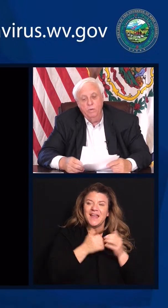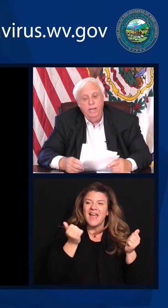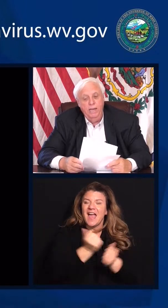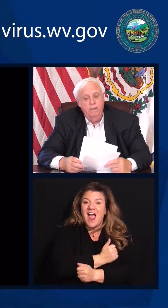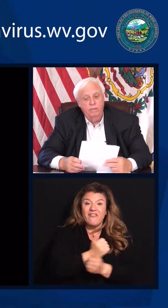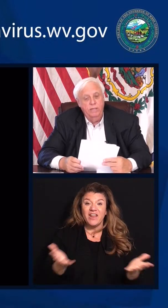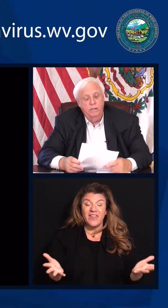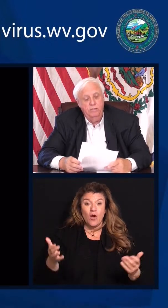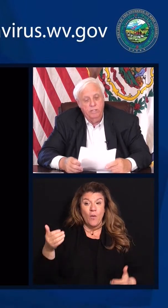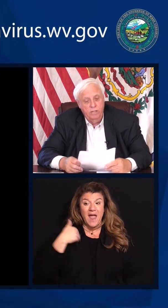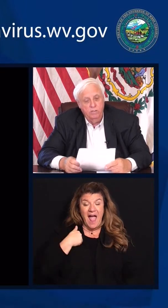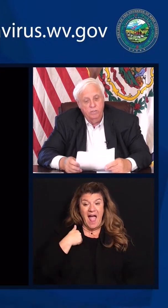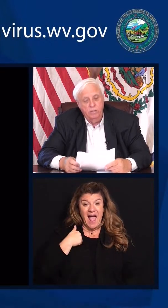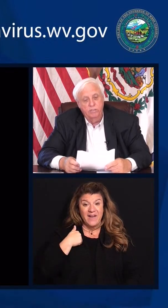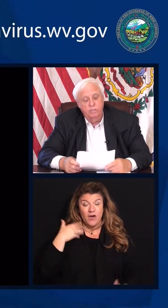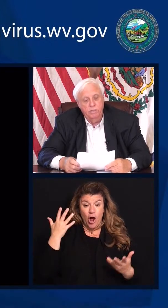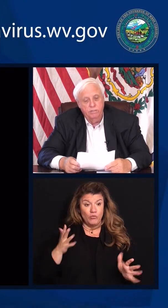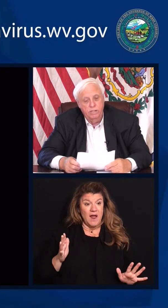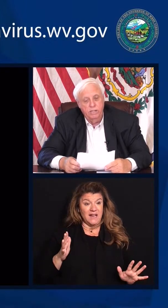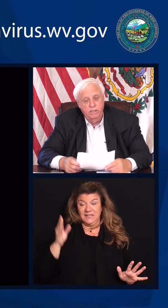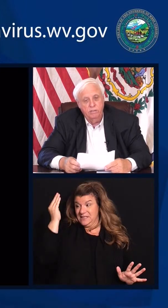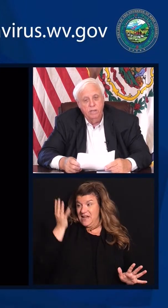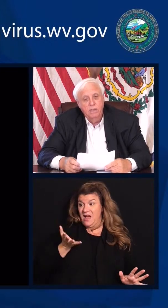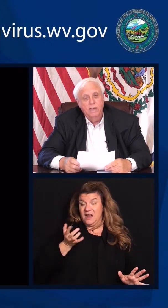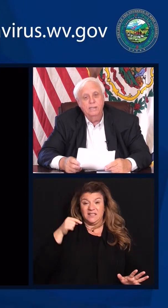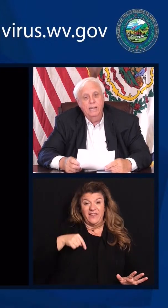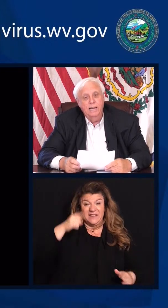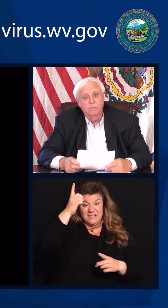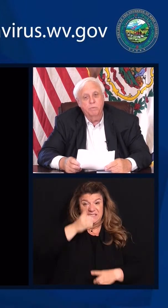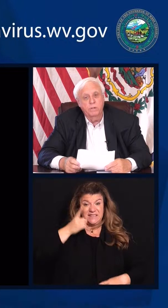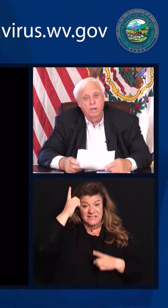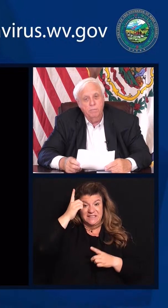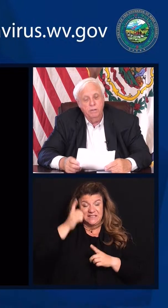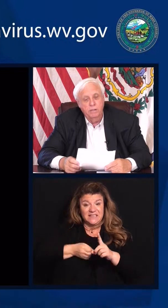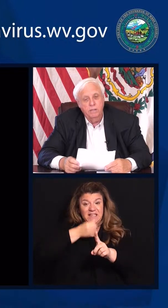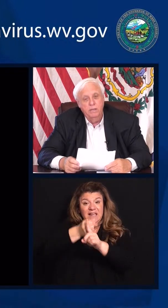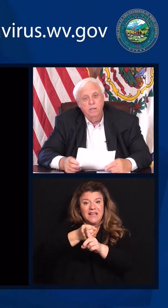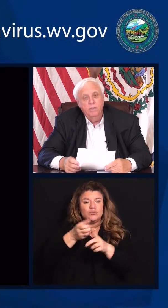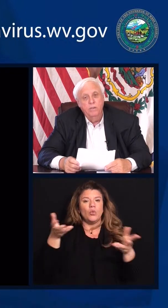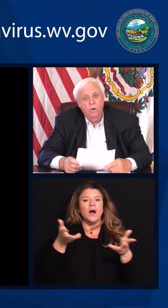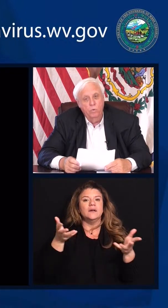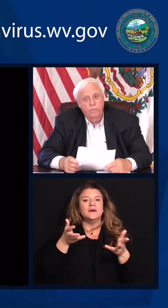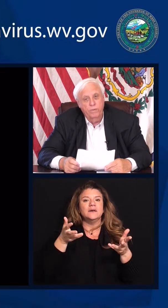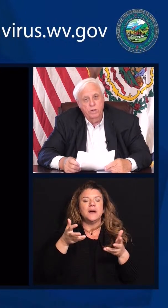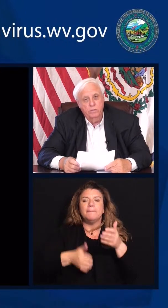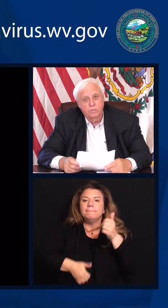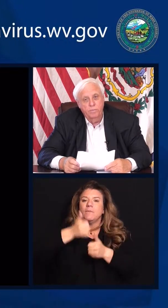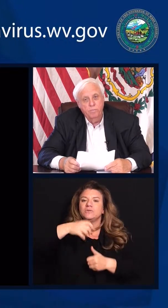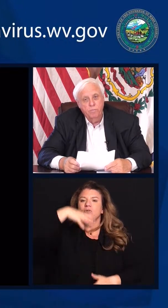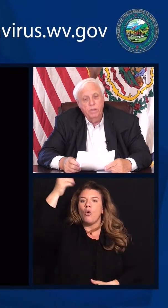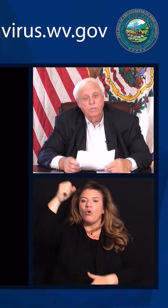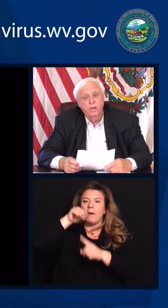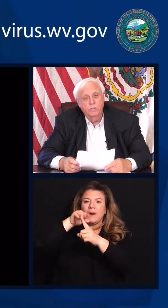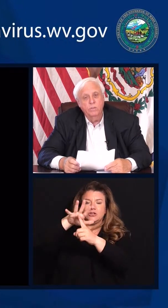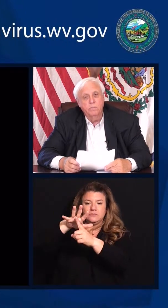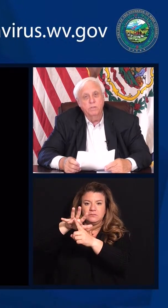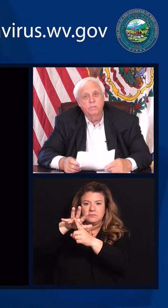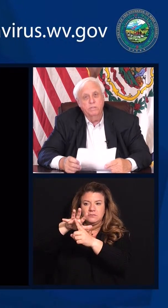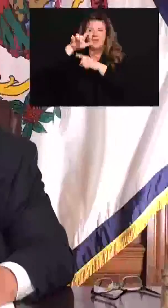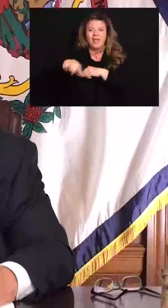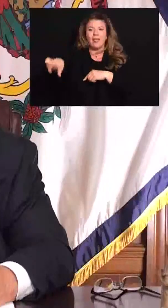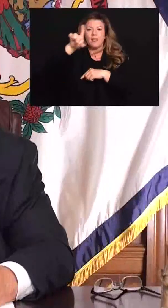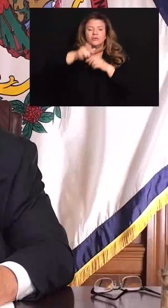everything that we have in us tells us this disease attacks predominantly the older folks. Those are the